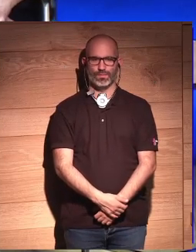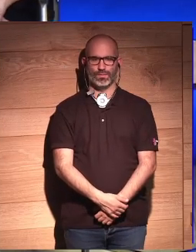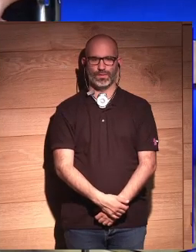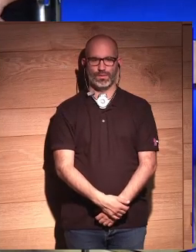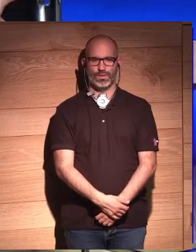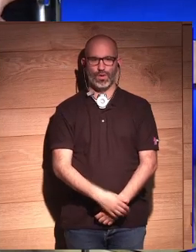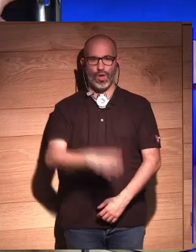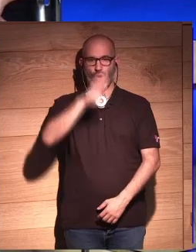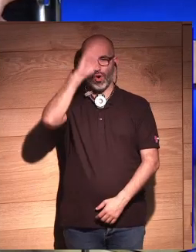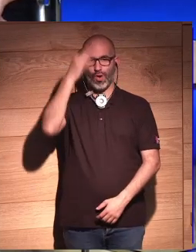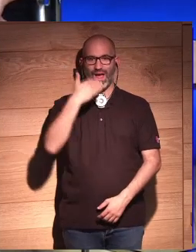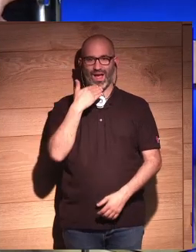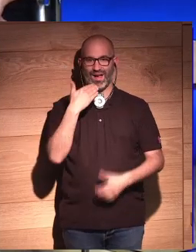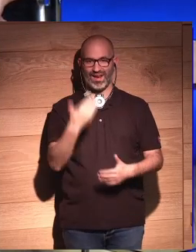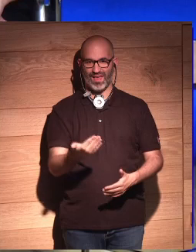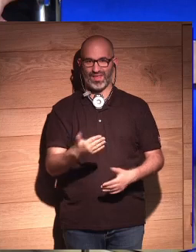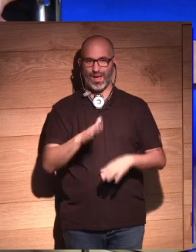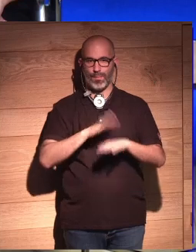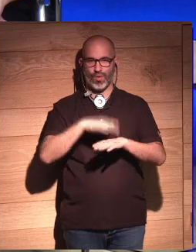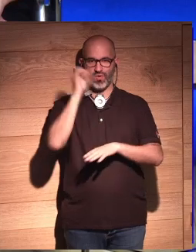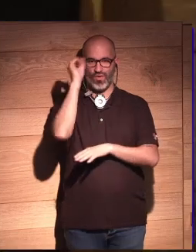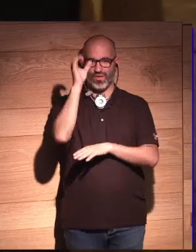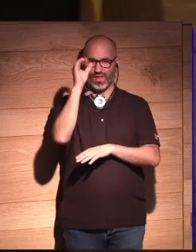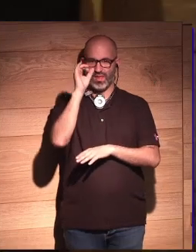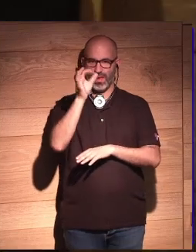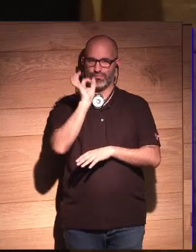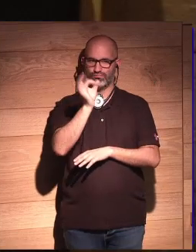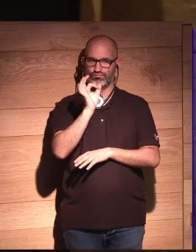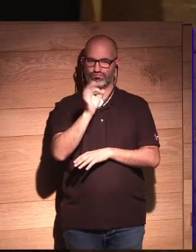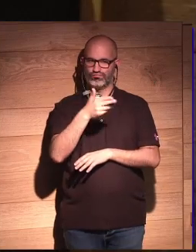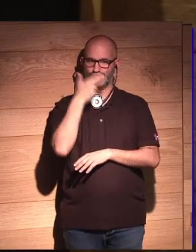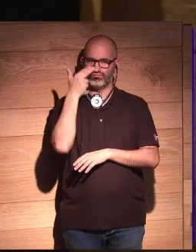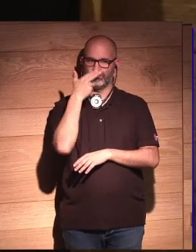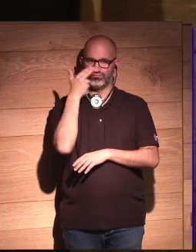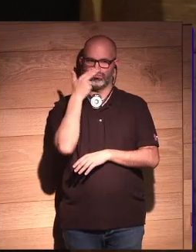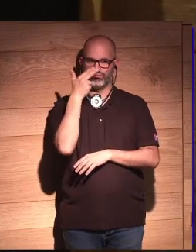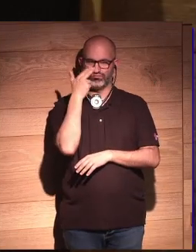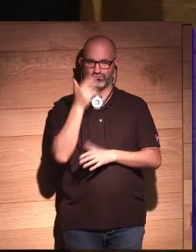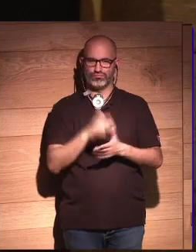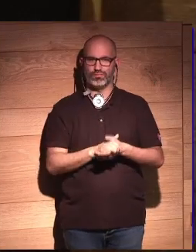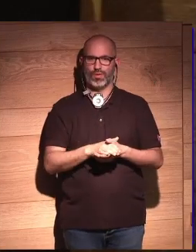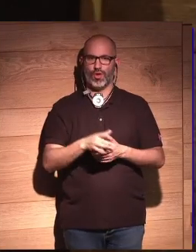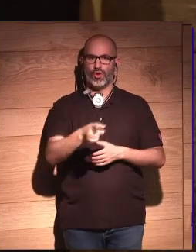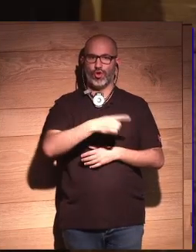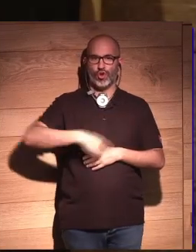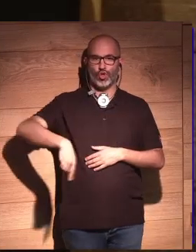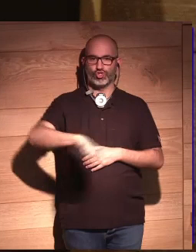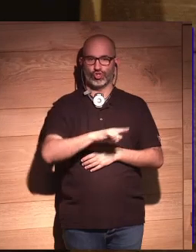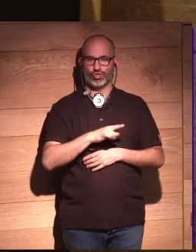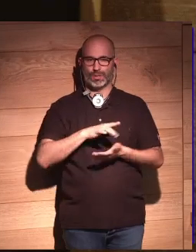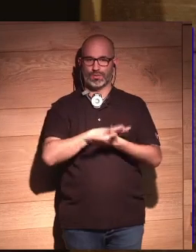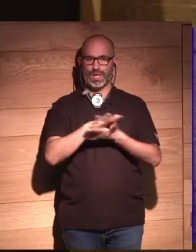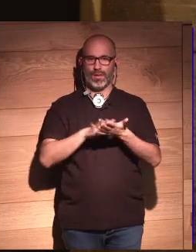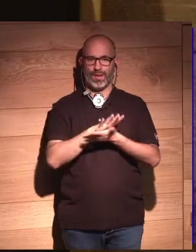For the conference, it was really, really good. Well, I have one question because we are telling things about